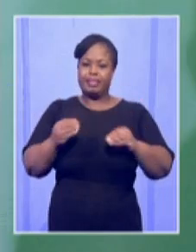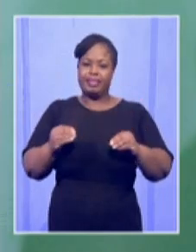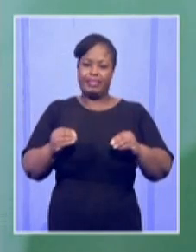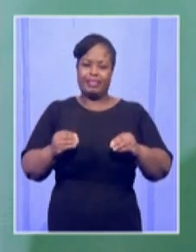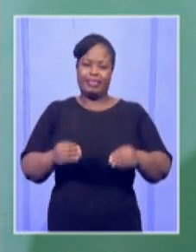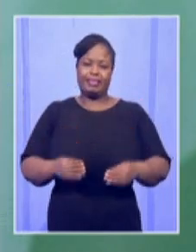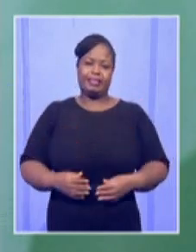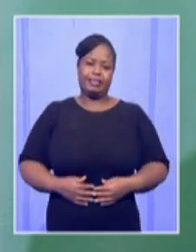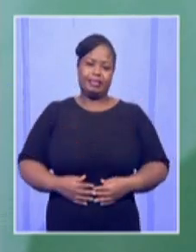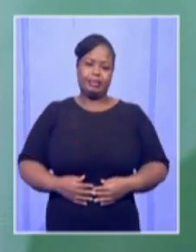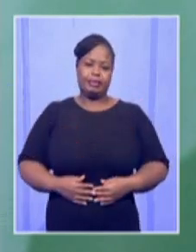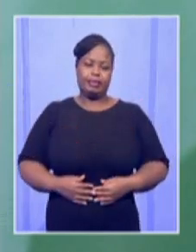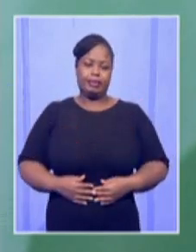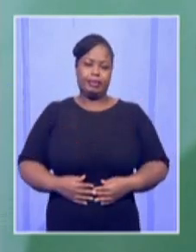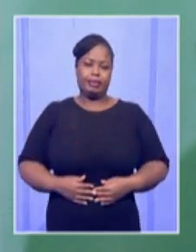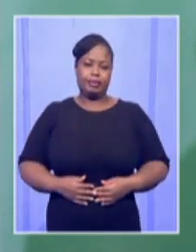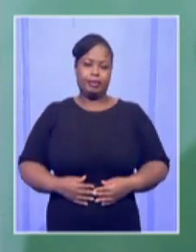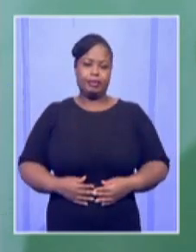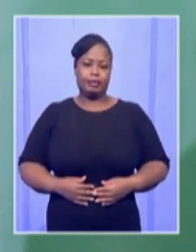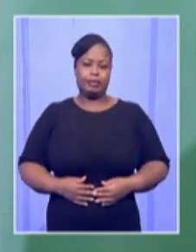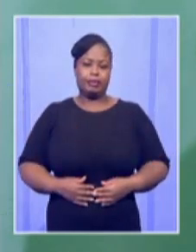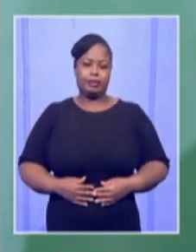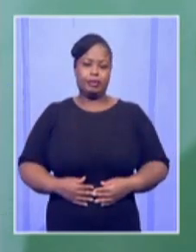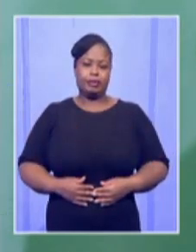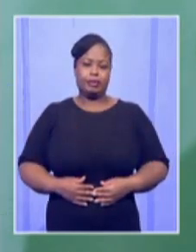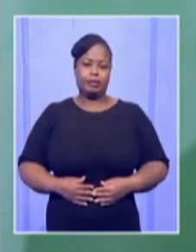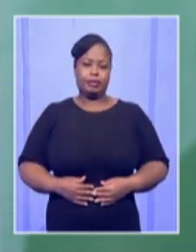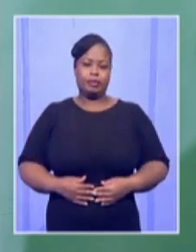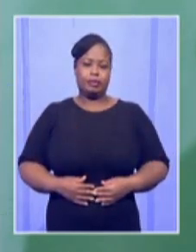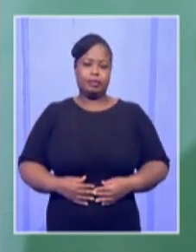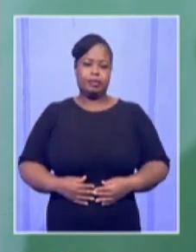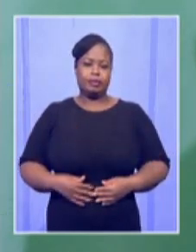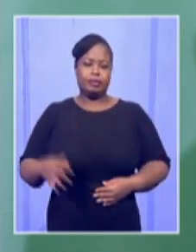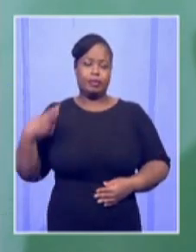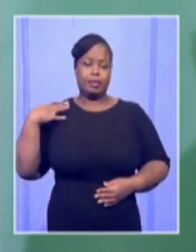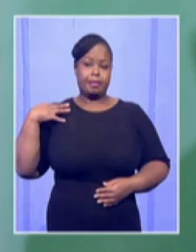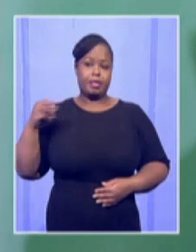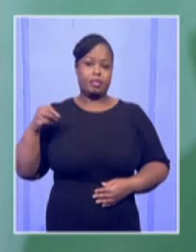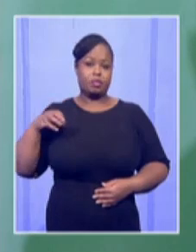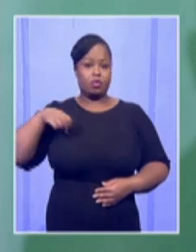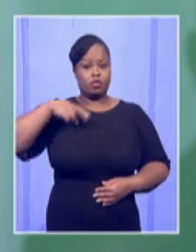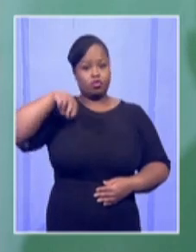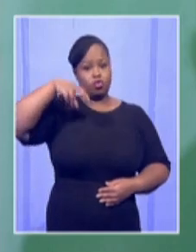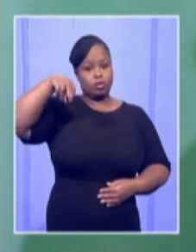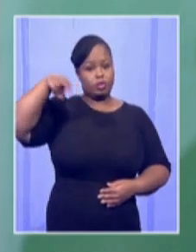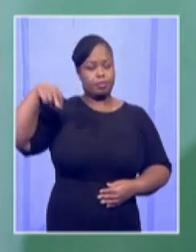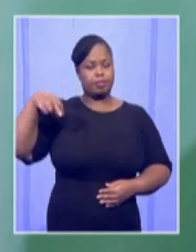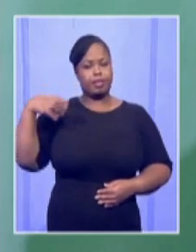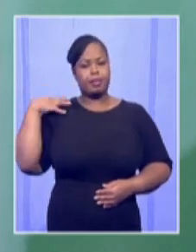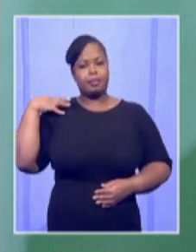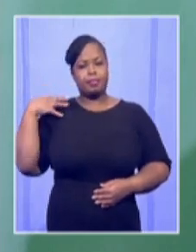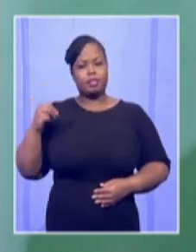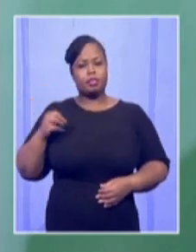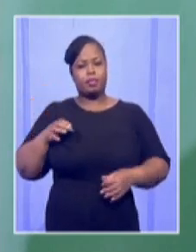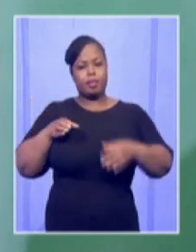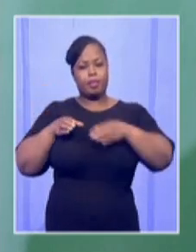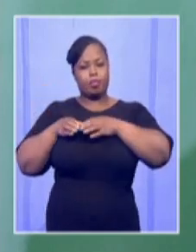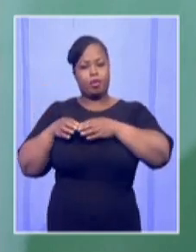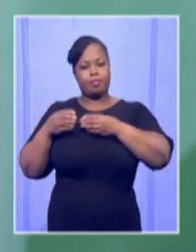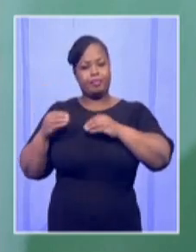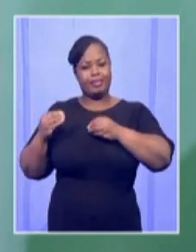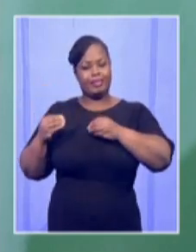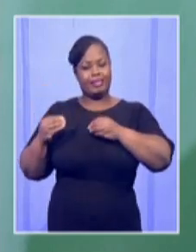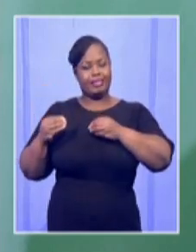that the Minister of Tourism and the Minister of Small Business were actually